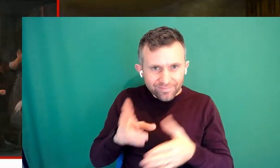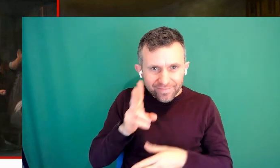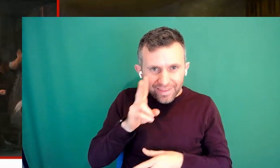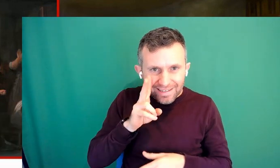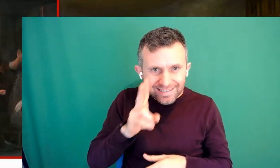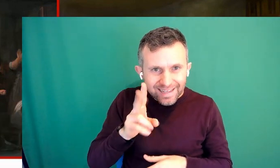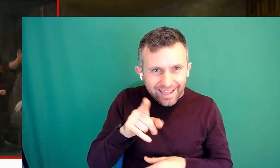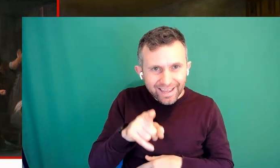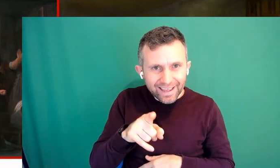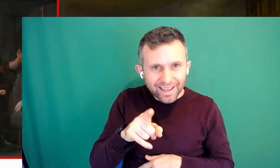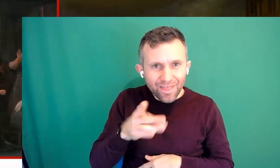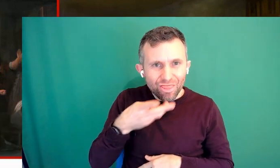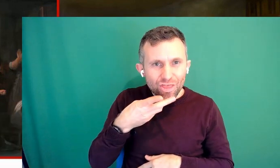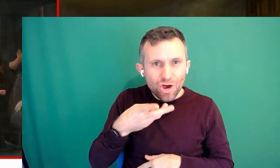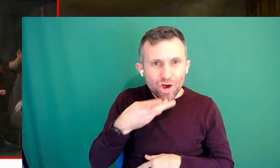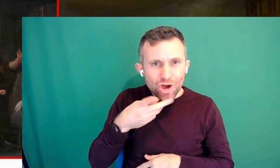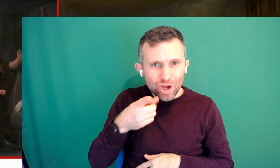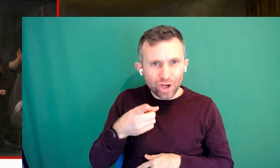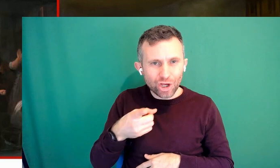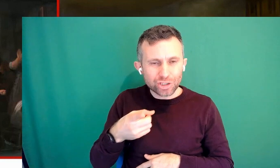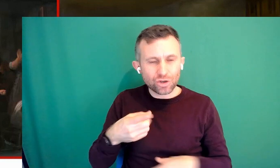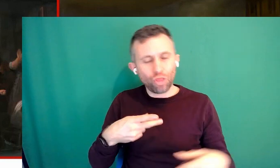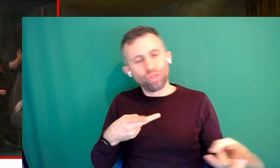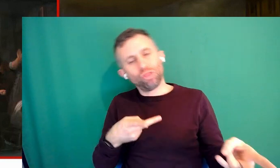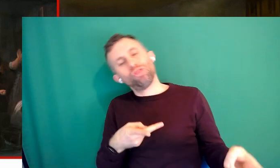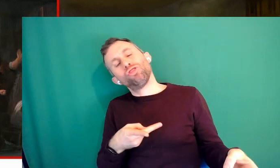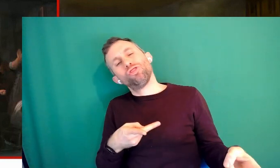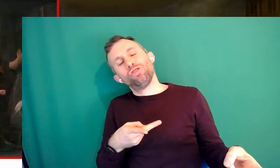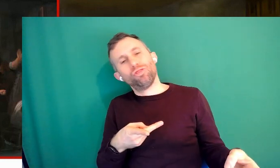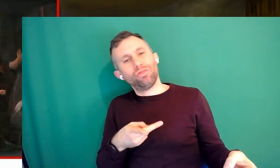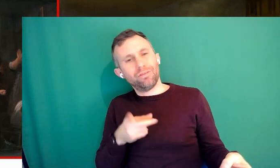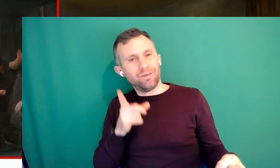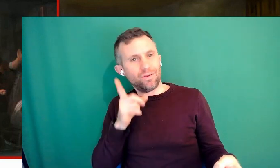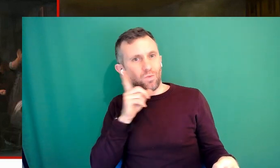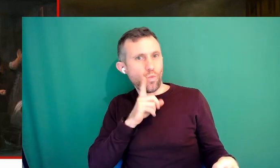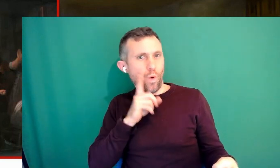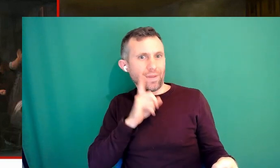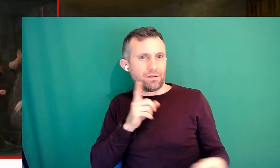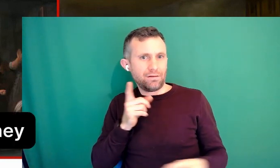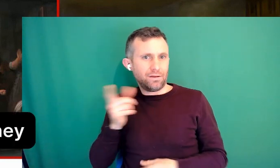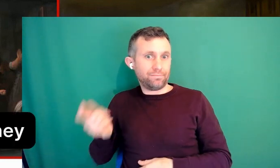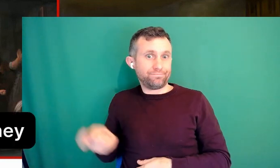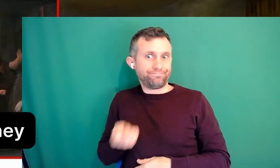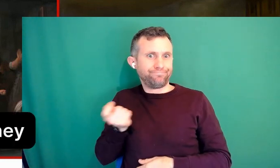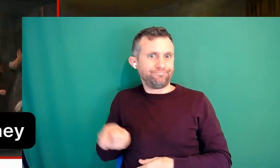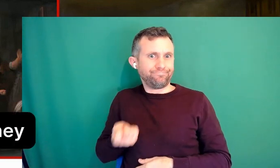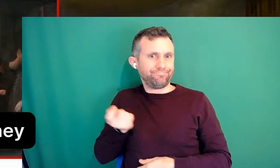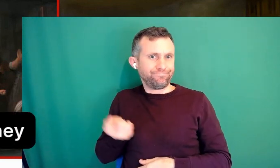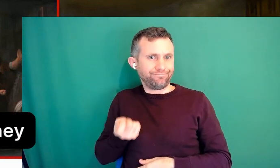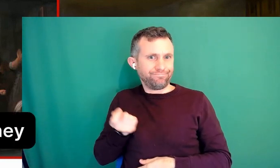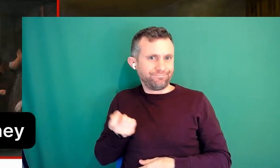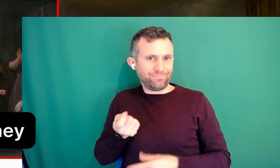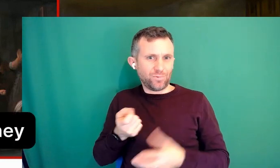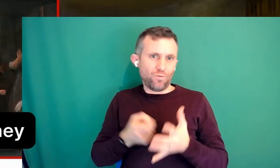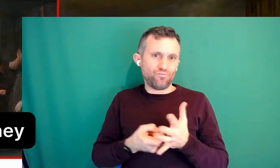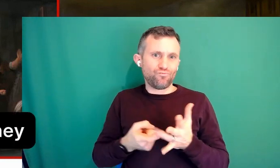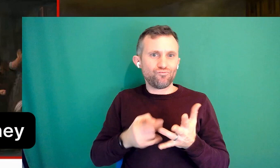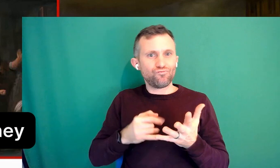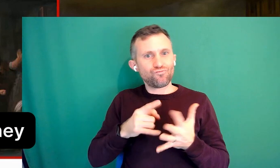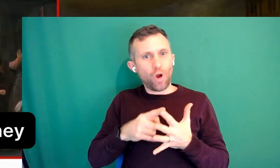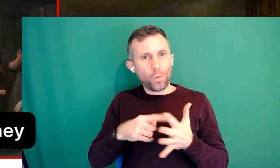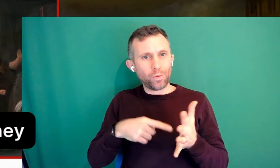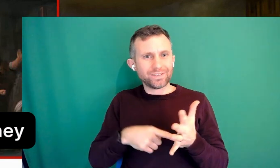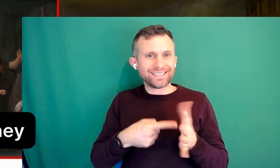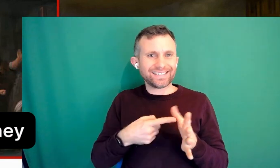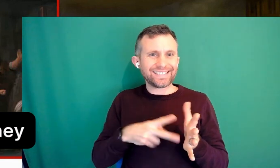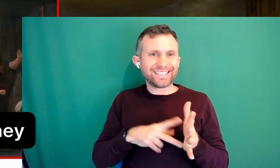quickly, in fact, her wedding dress is still being sewn up. Why? Because she is rich